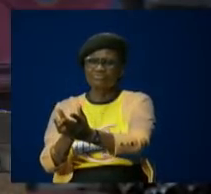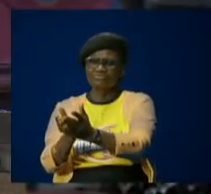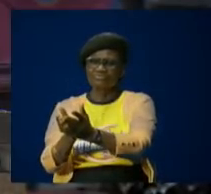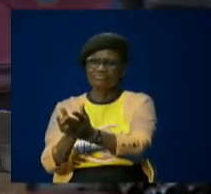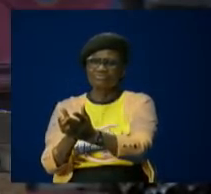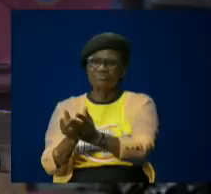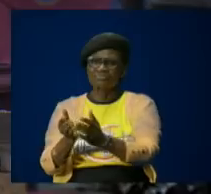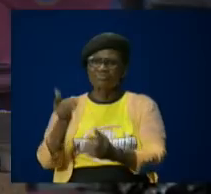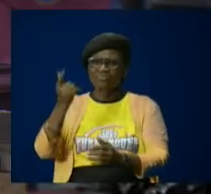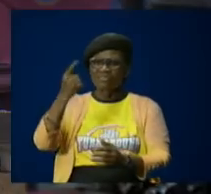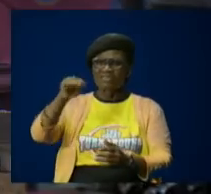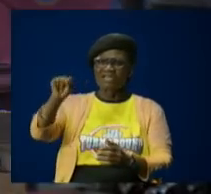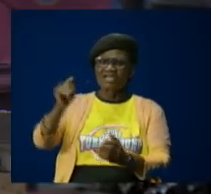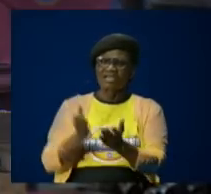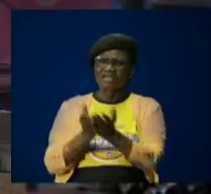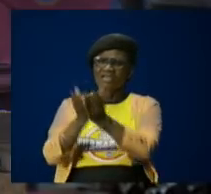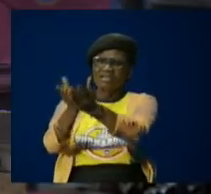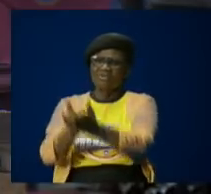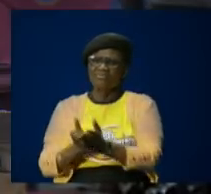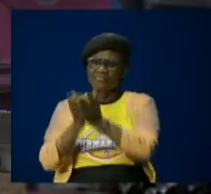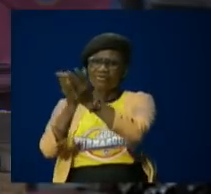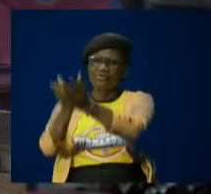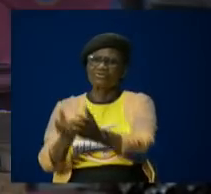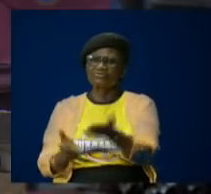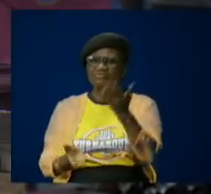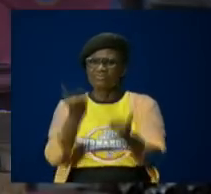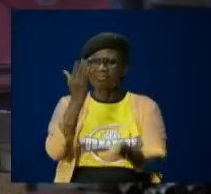the boat may be shaken,